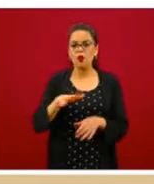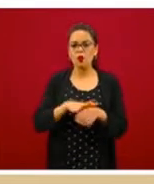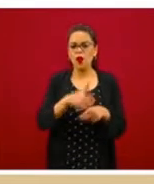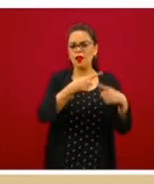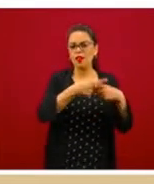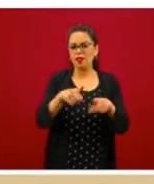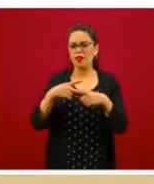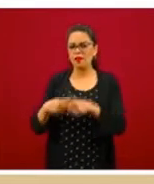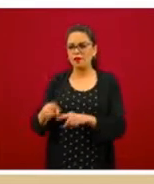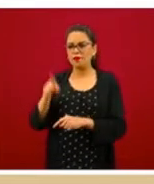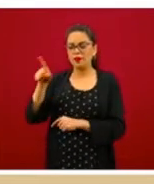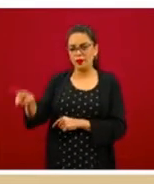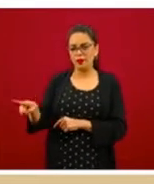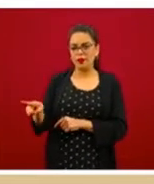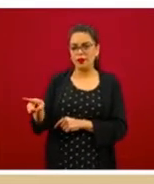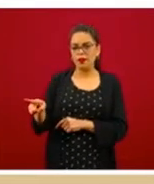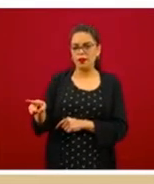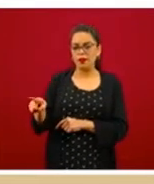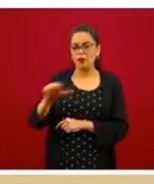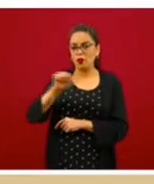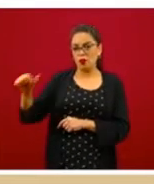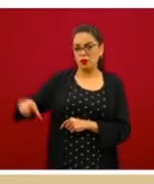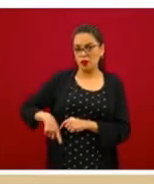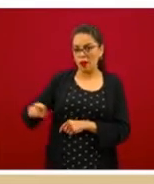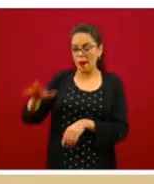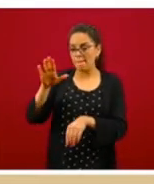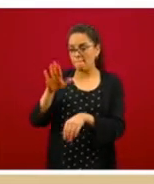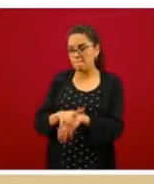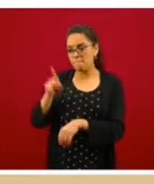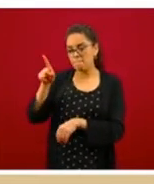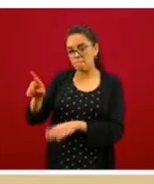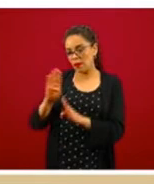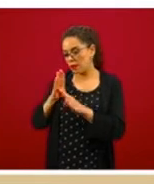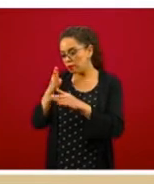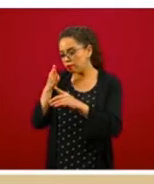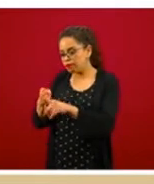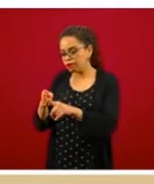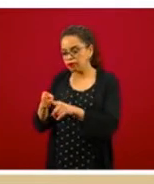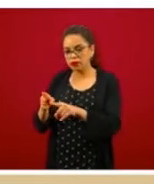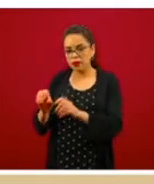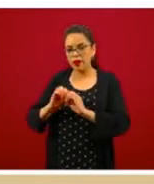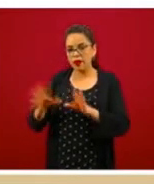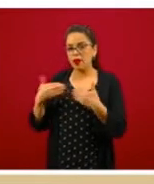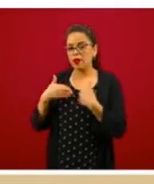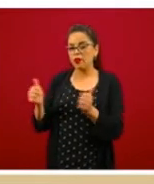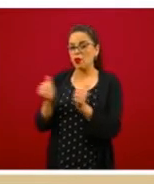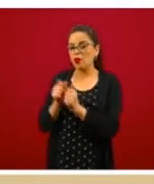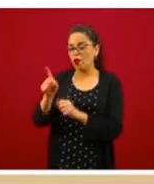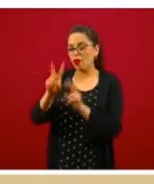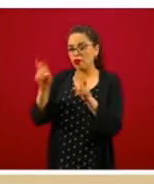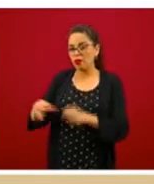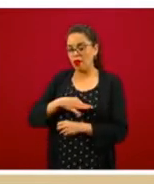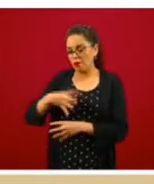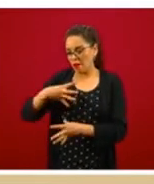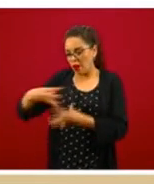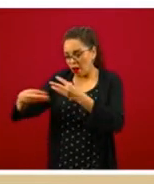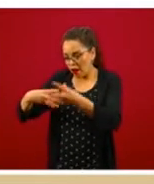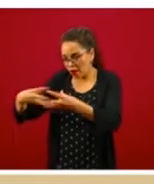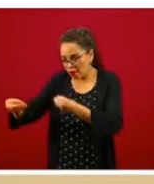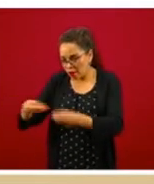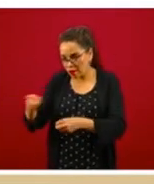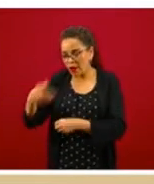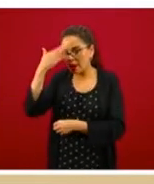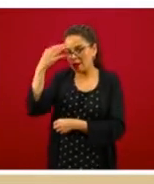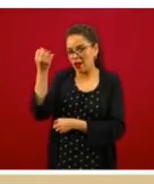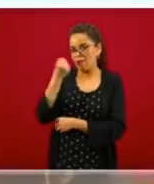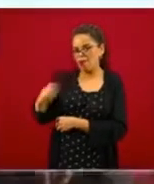are all aware of the traffic light criteria. I think that's the last slide. And here we can